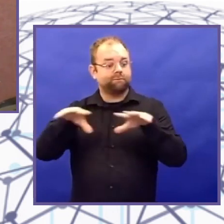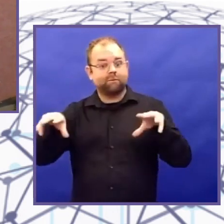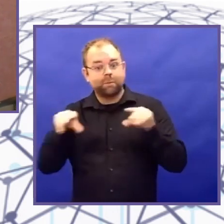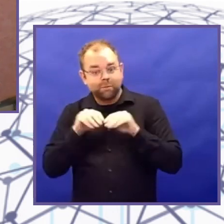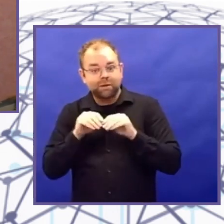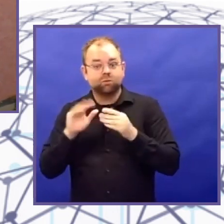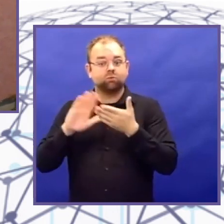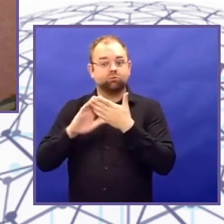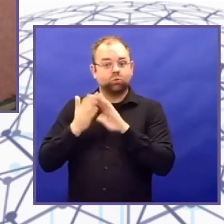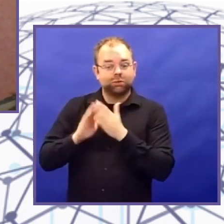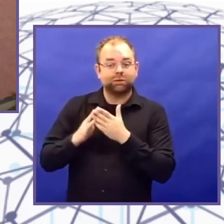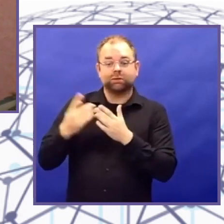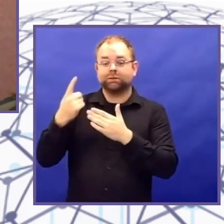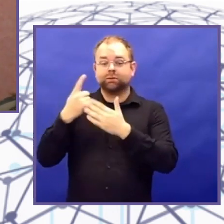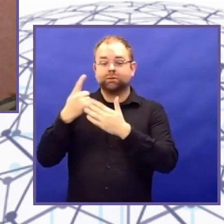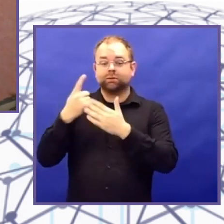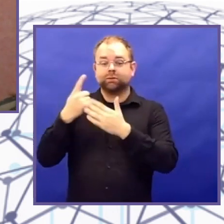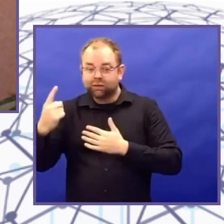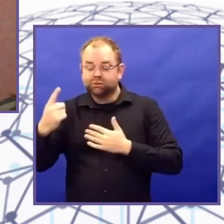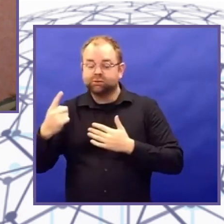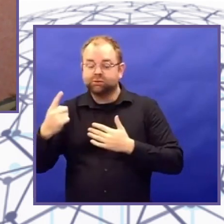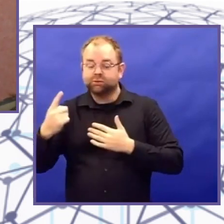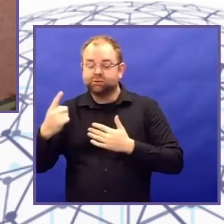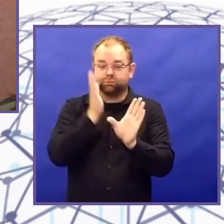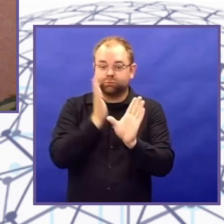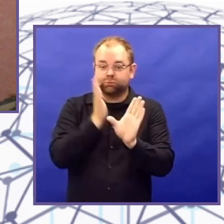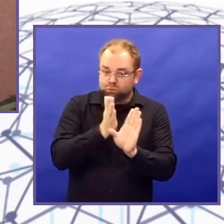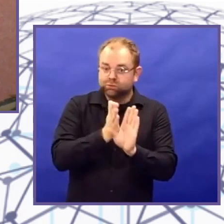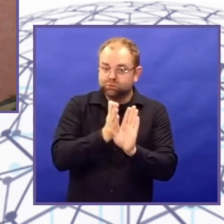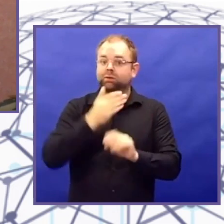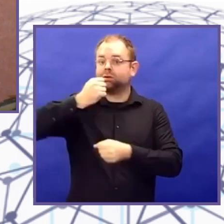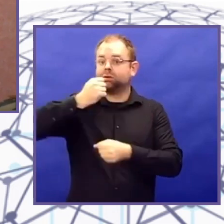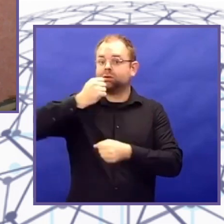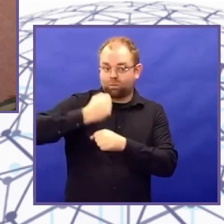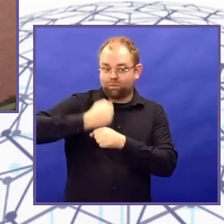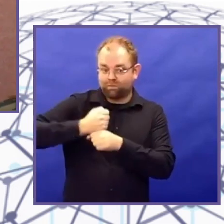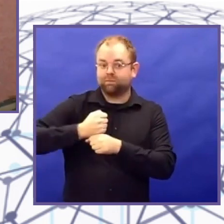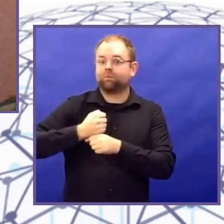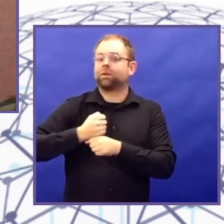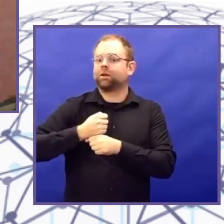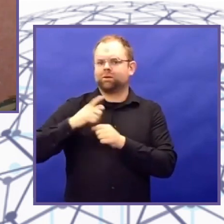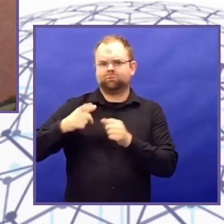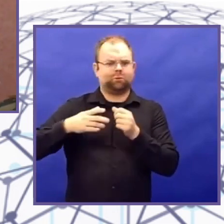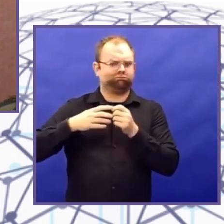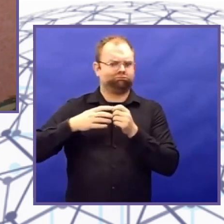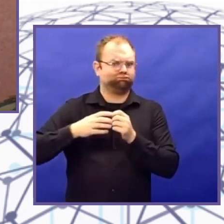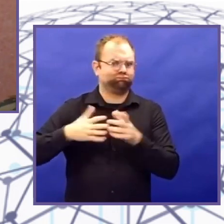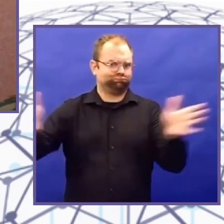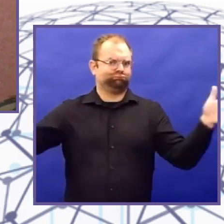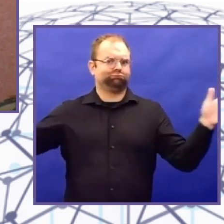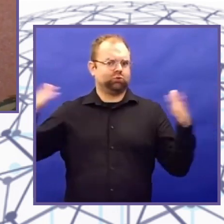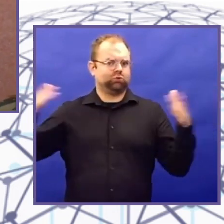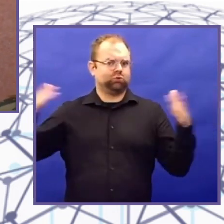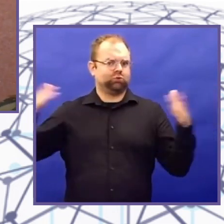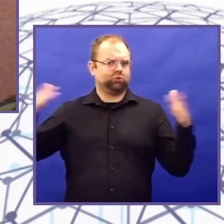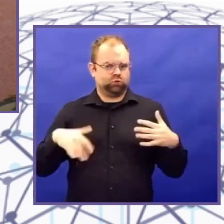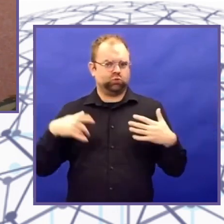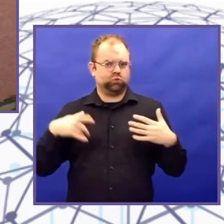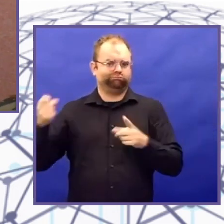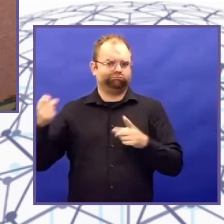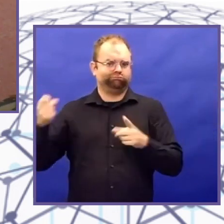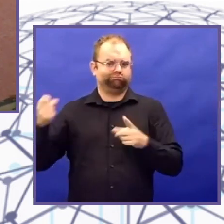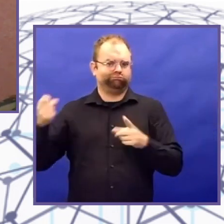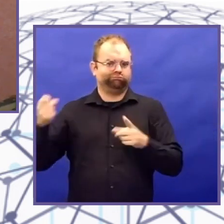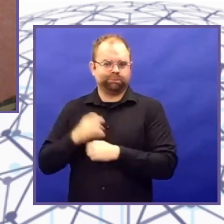low and middle income country settings? Firstly, we need to strengthen global policy guidance around